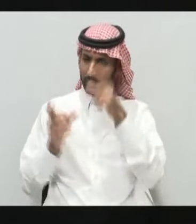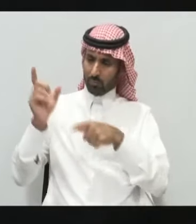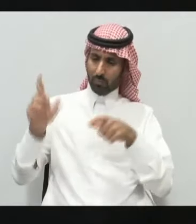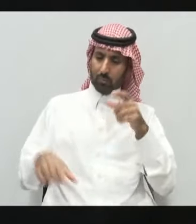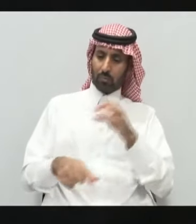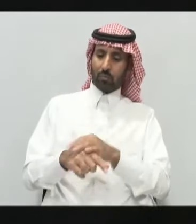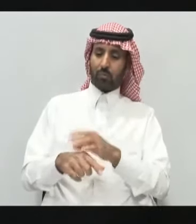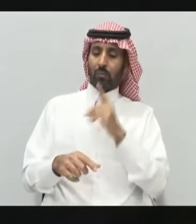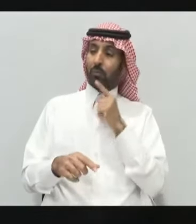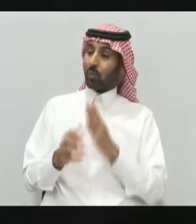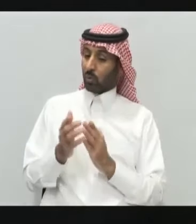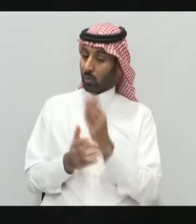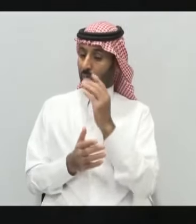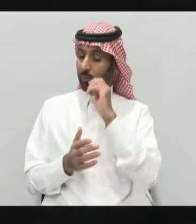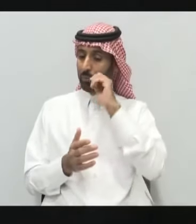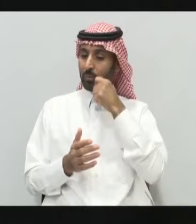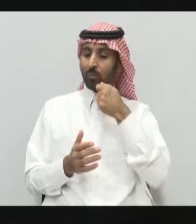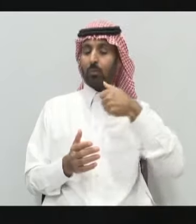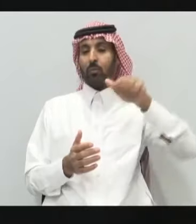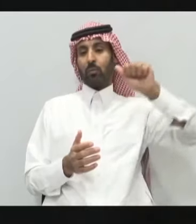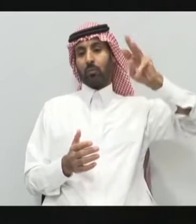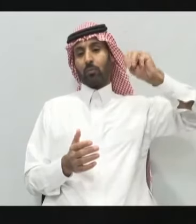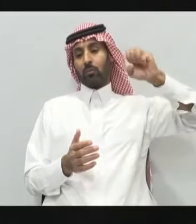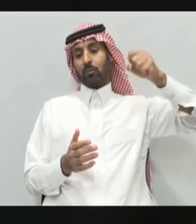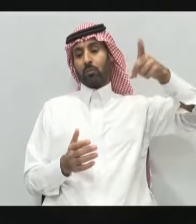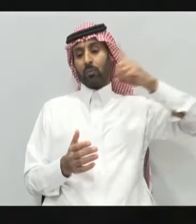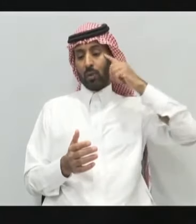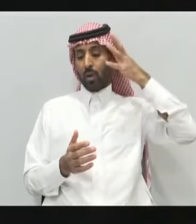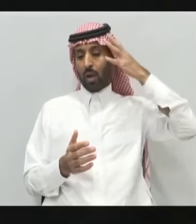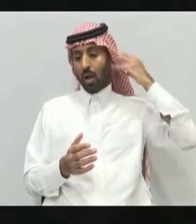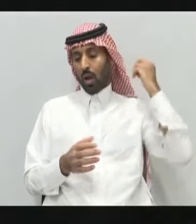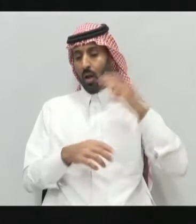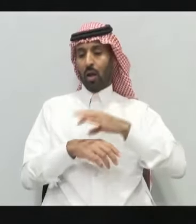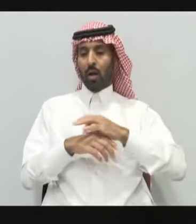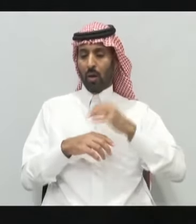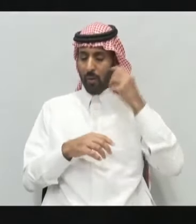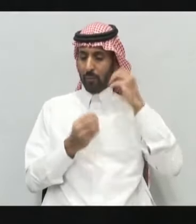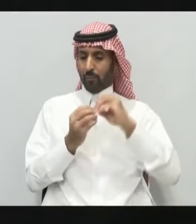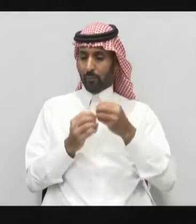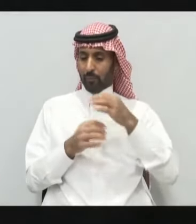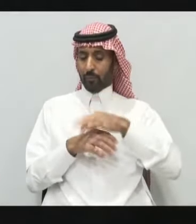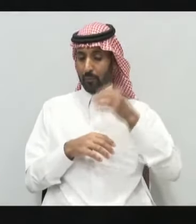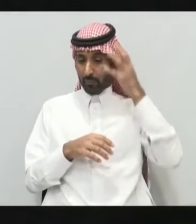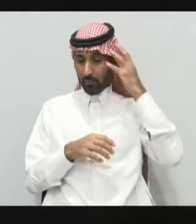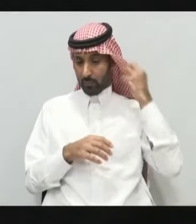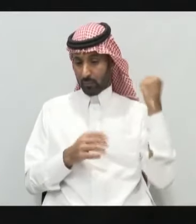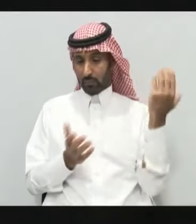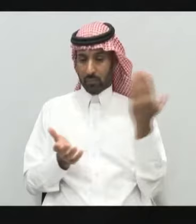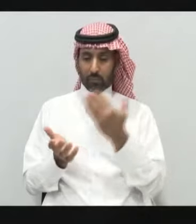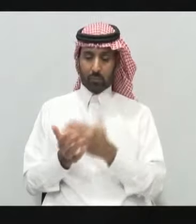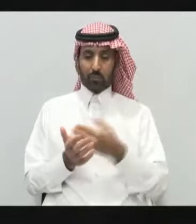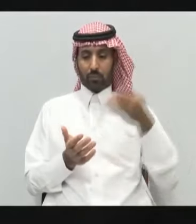say, for example, Matt has a brown hair. Matt has a brown